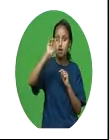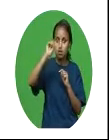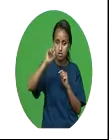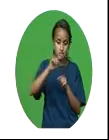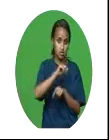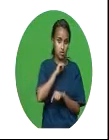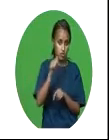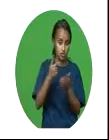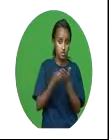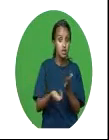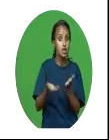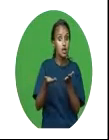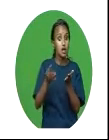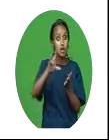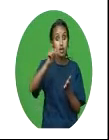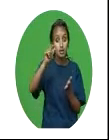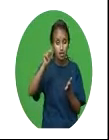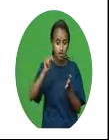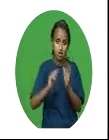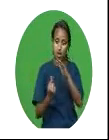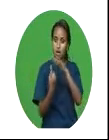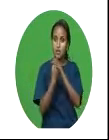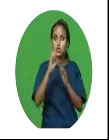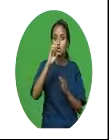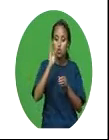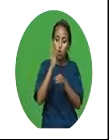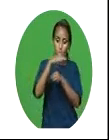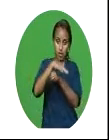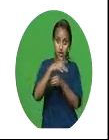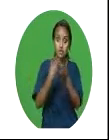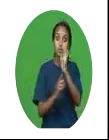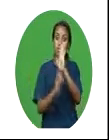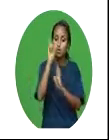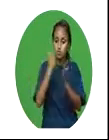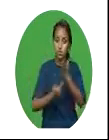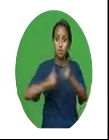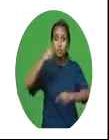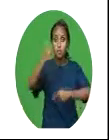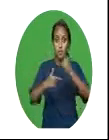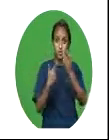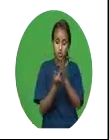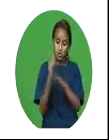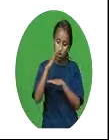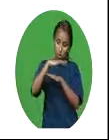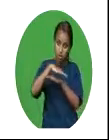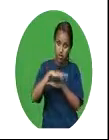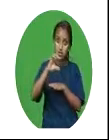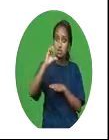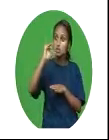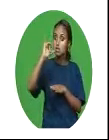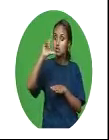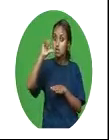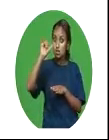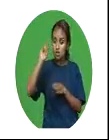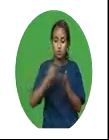of the cylinder appears oblique. In order to develop the pattern of an oblique cylinder, we should follow